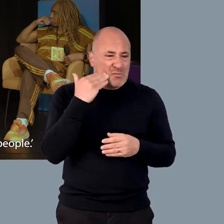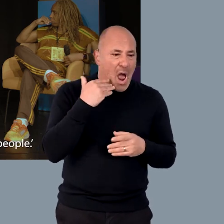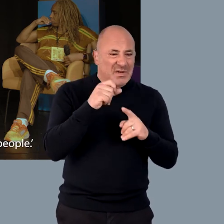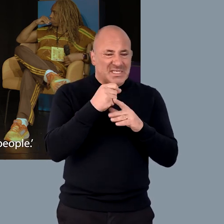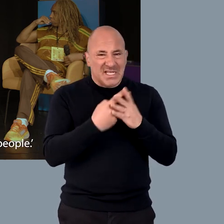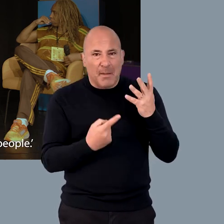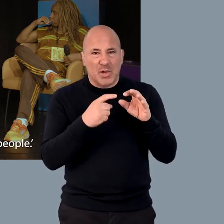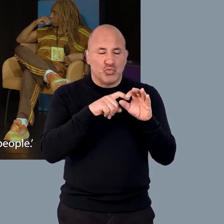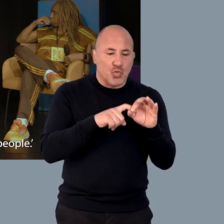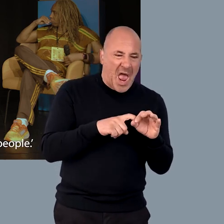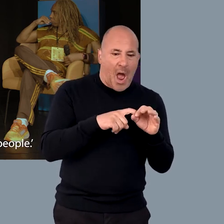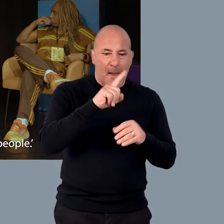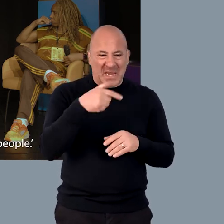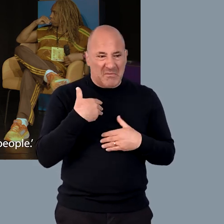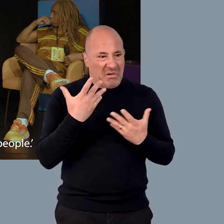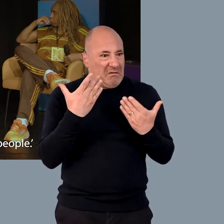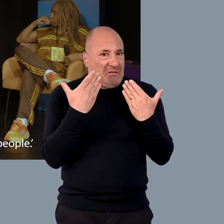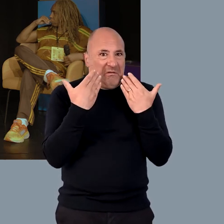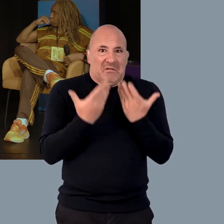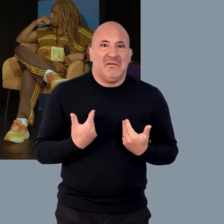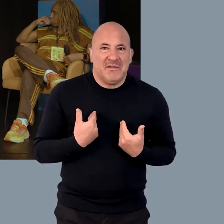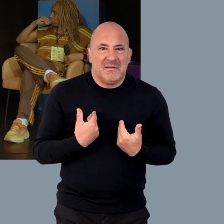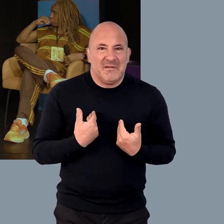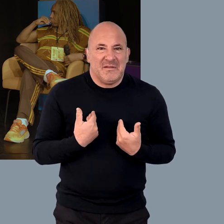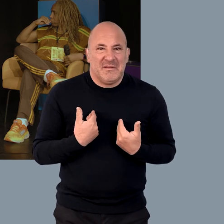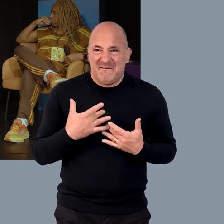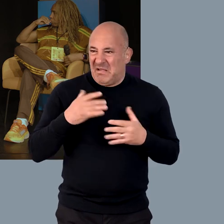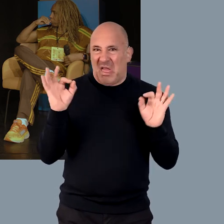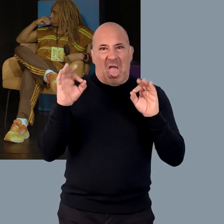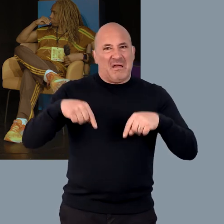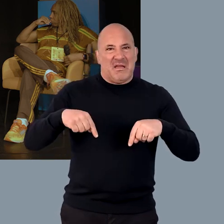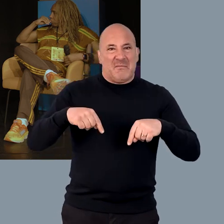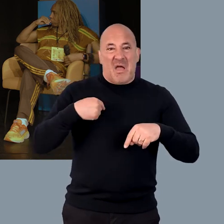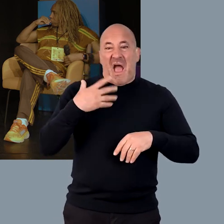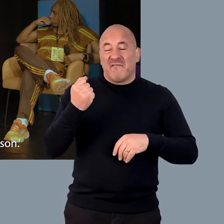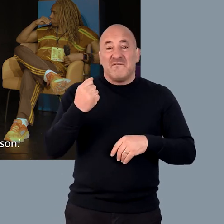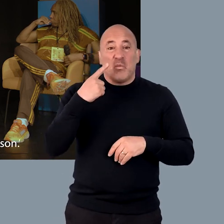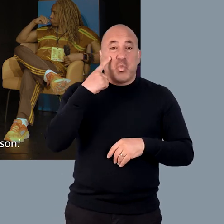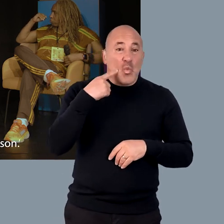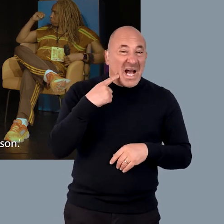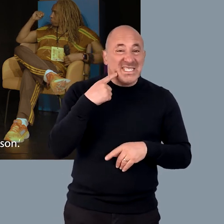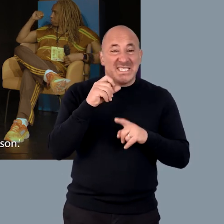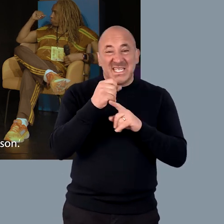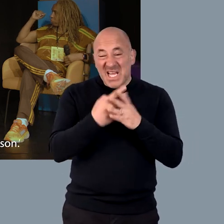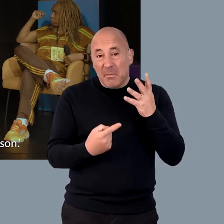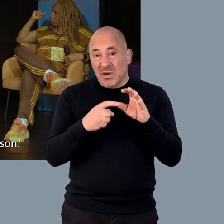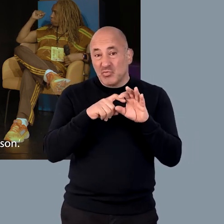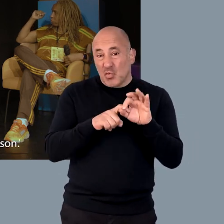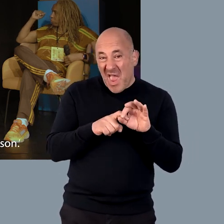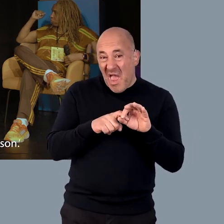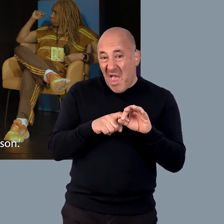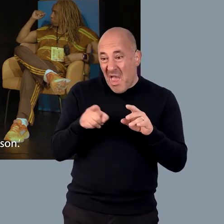We don't know any brown disabled queer people. I don't think there are any here um, but we've got a white disabled